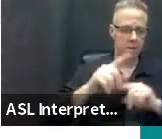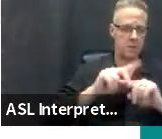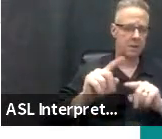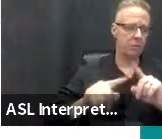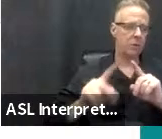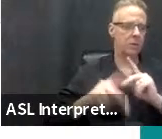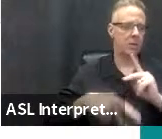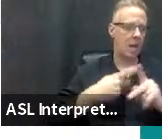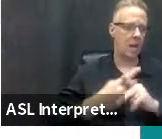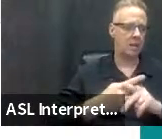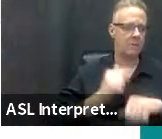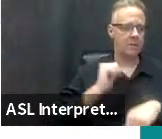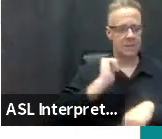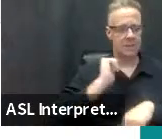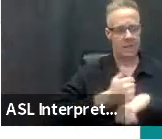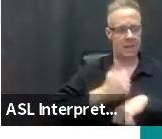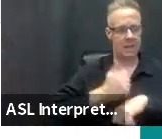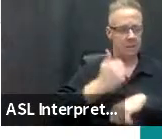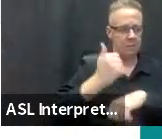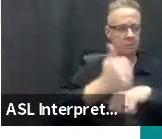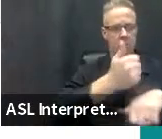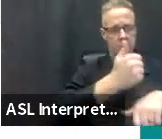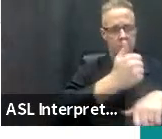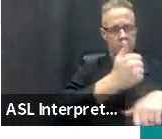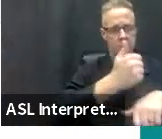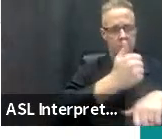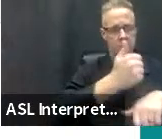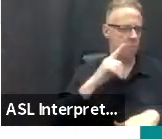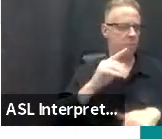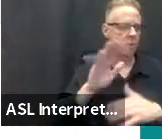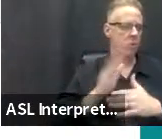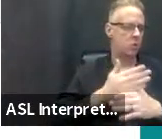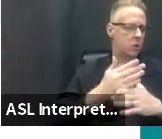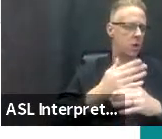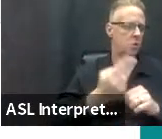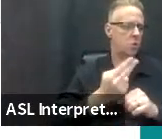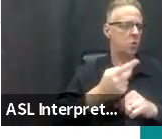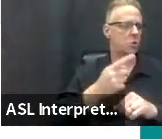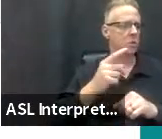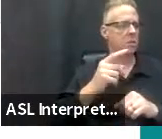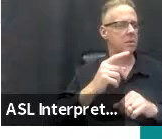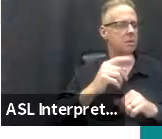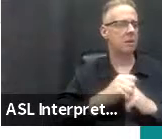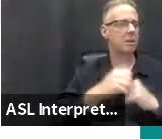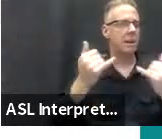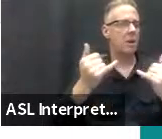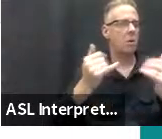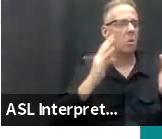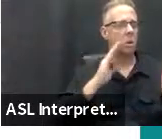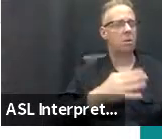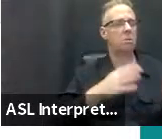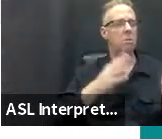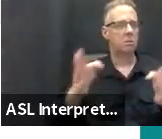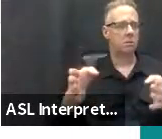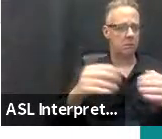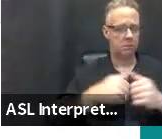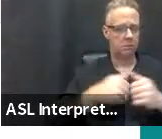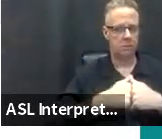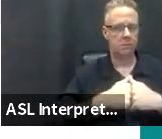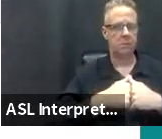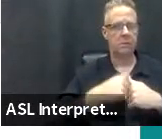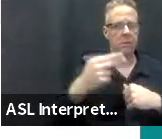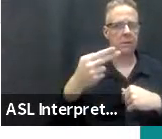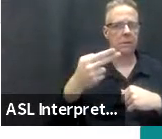configurations of the shared use path in relation to the rest of the structure. Now we're going to dive into